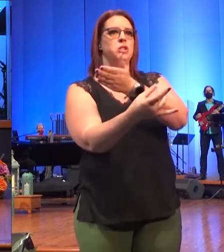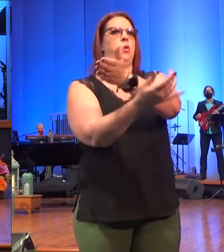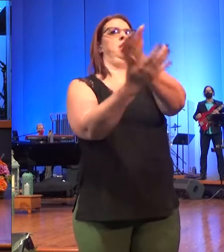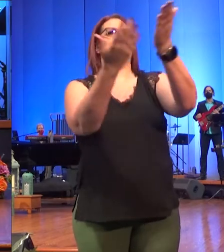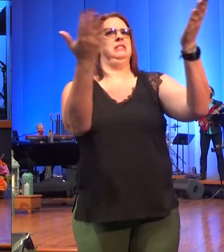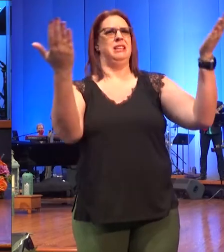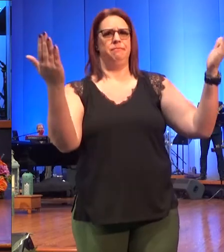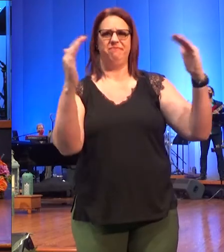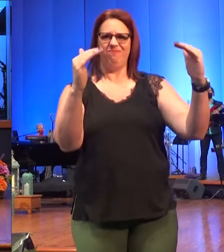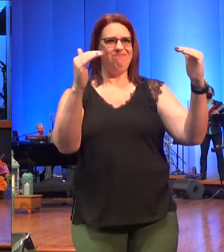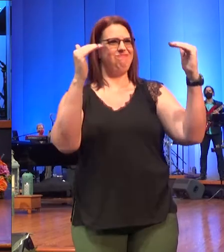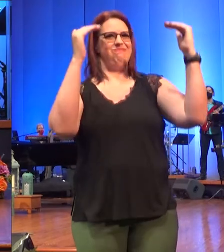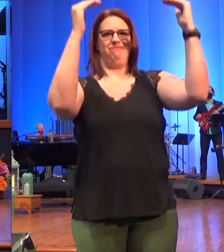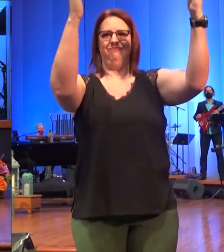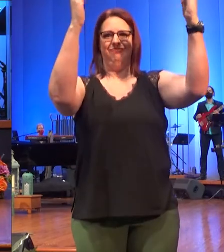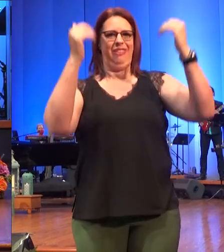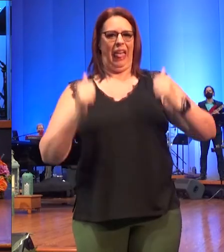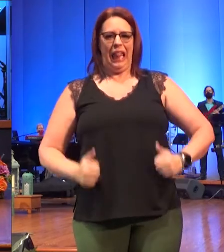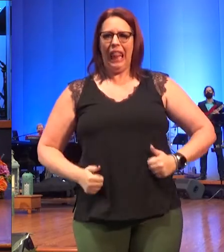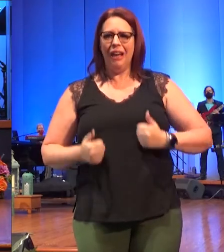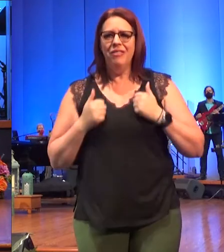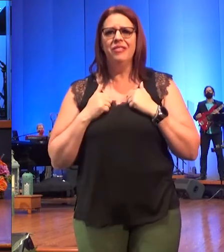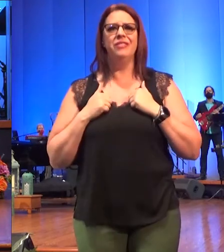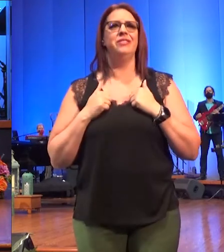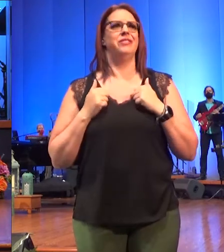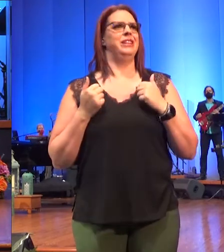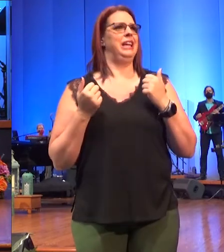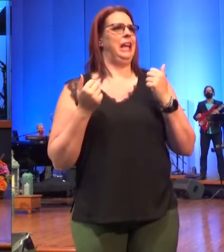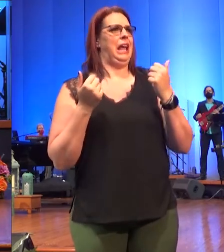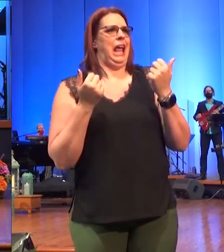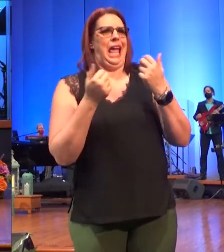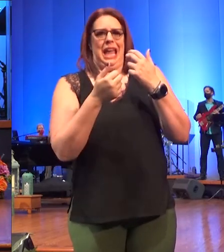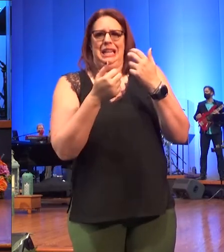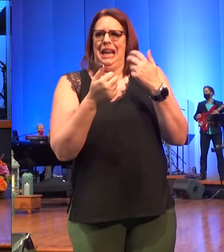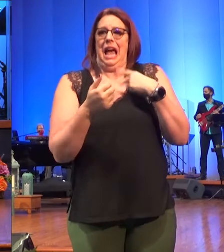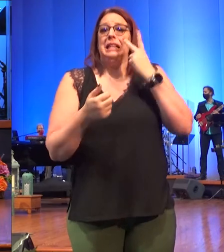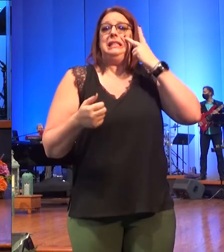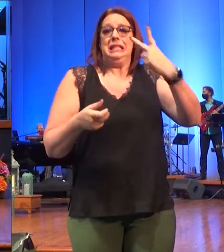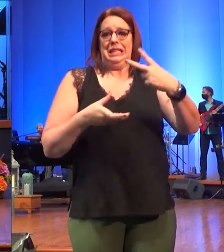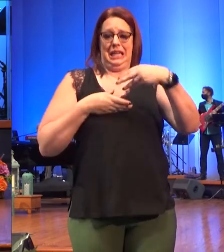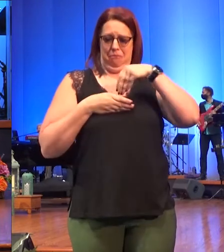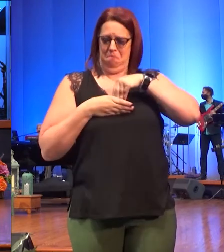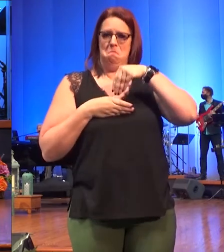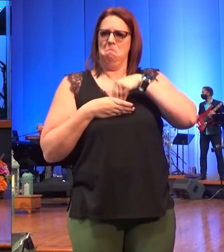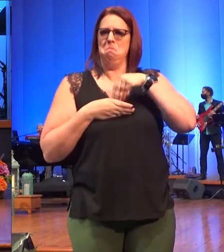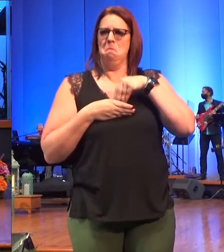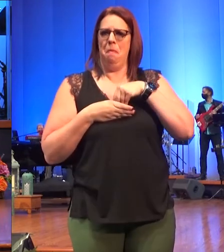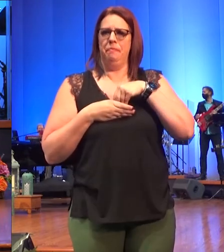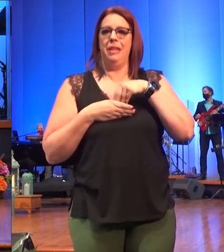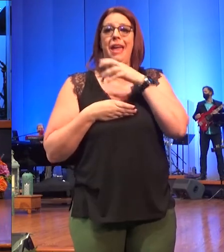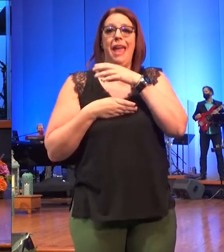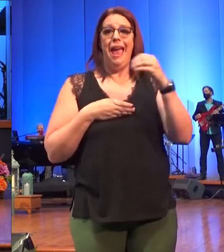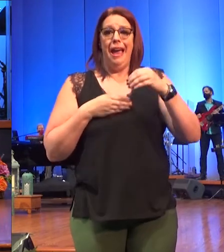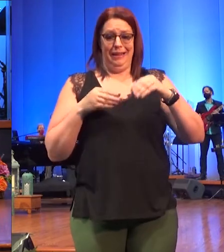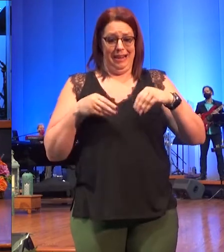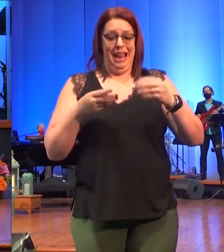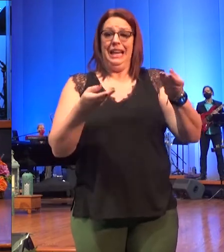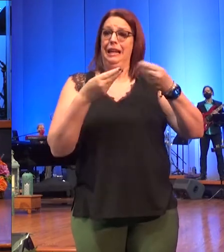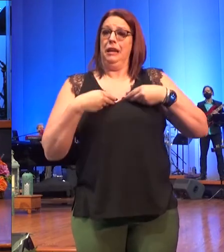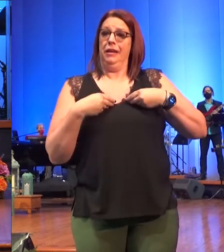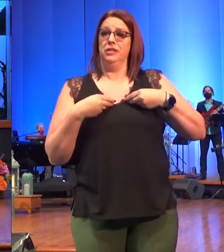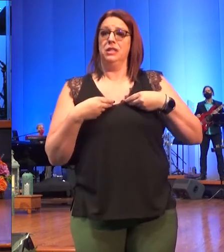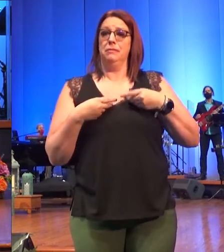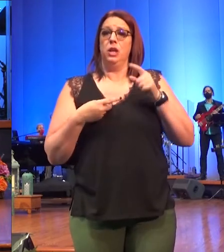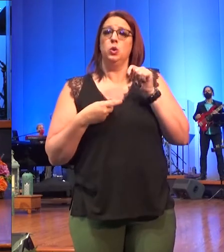transcends the conditions of life and is reflected within me, while also giving me great tools to